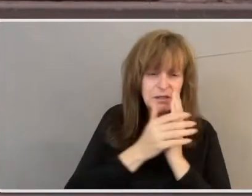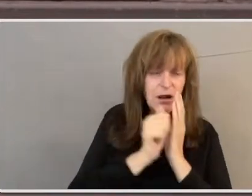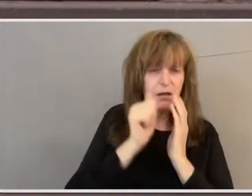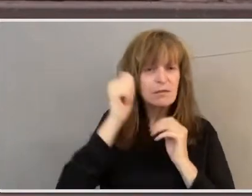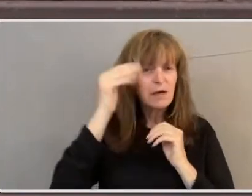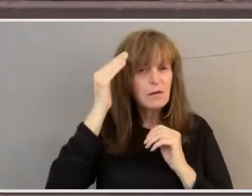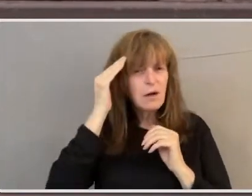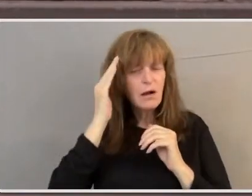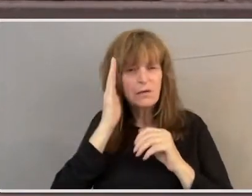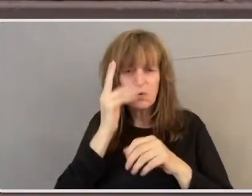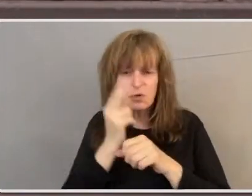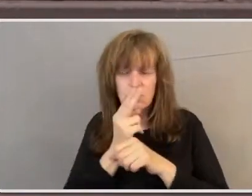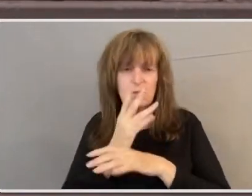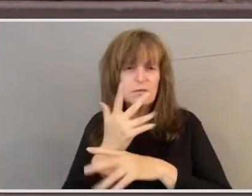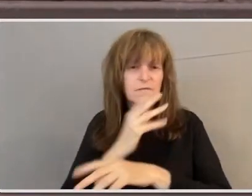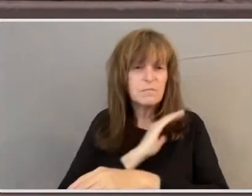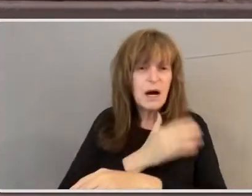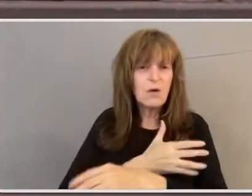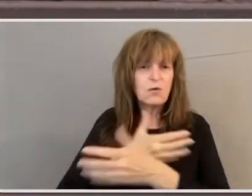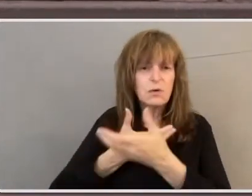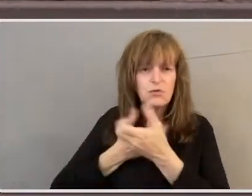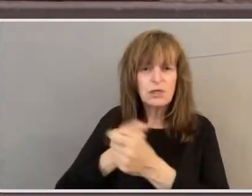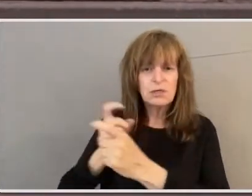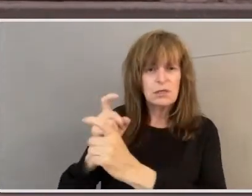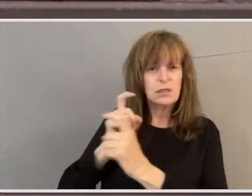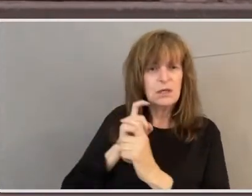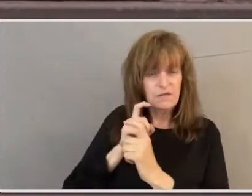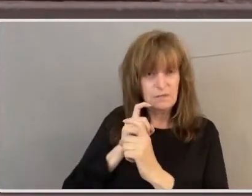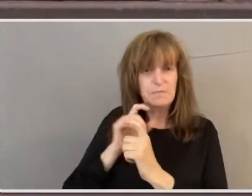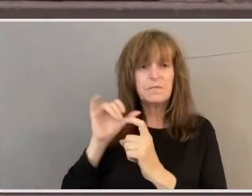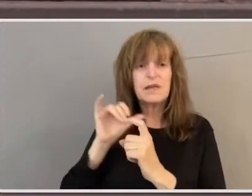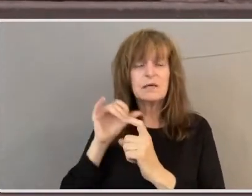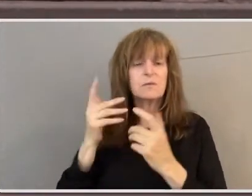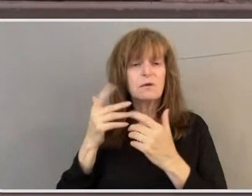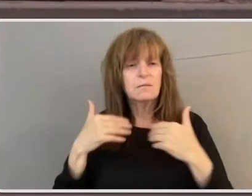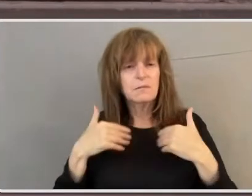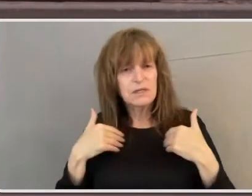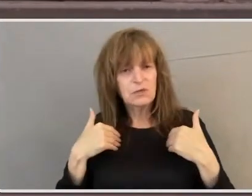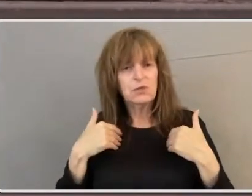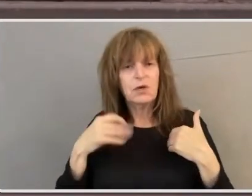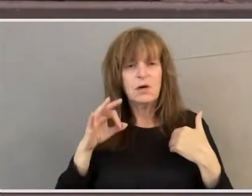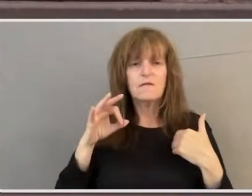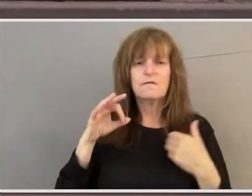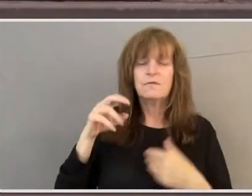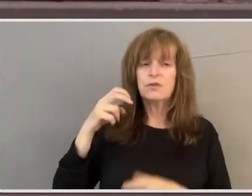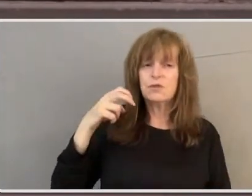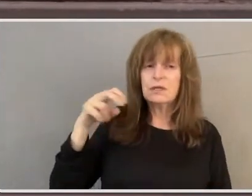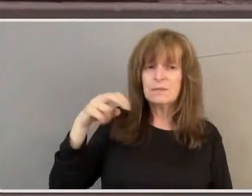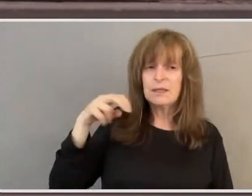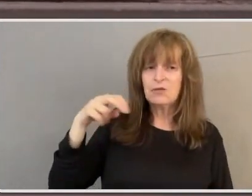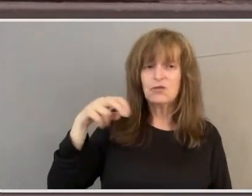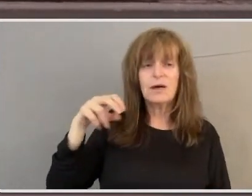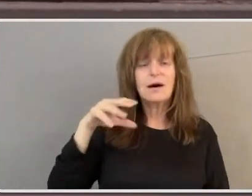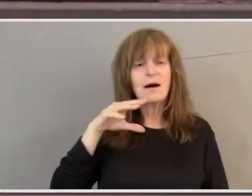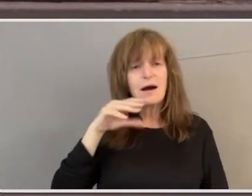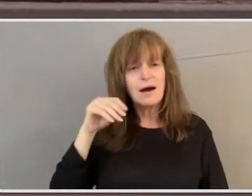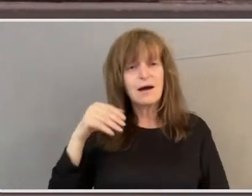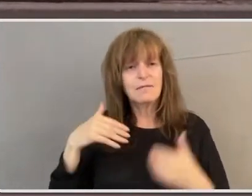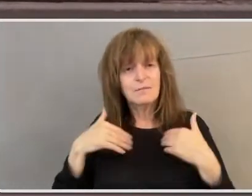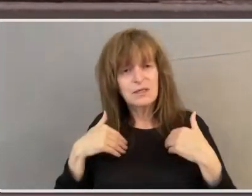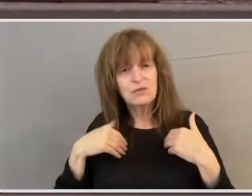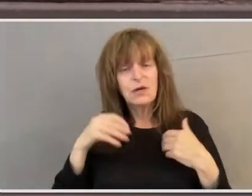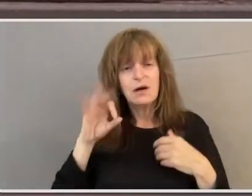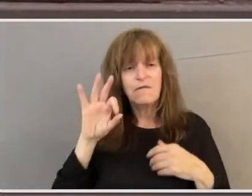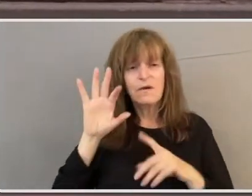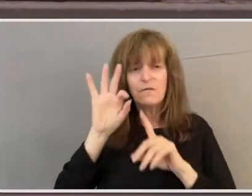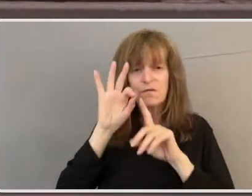and trusts reposed in me as Minister of Transportation and Minister of Francophone Affairs of the Province of Ontario. So help